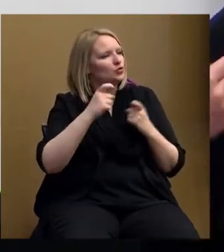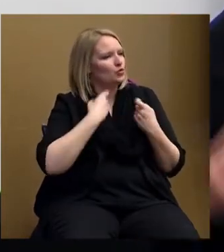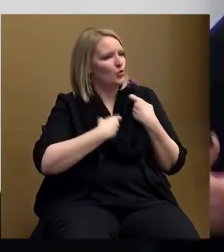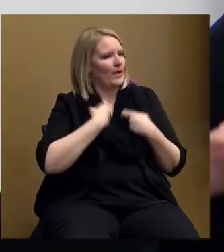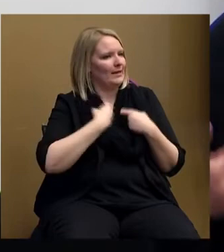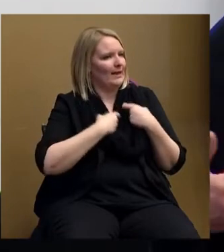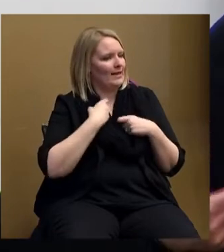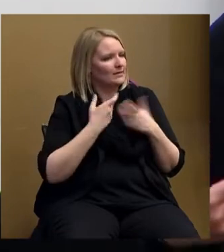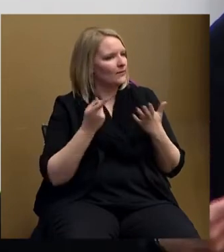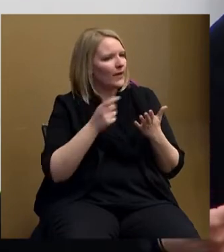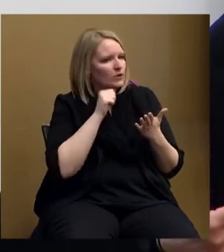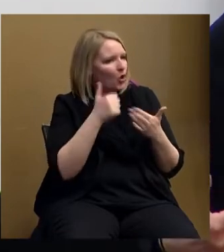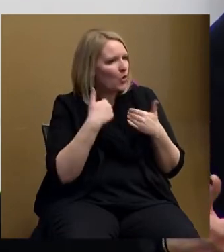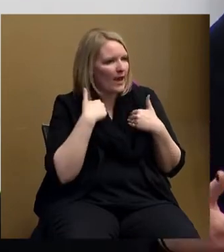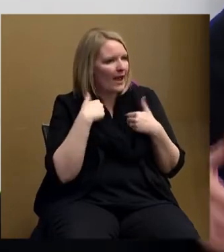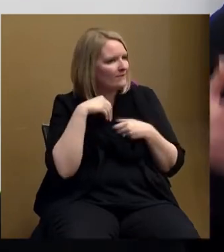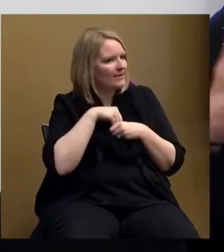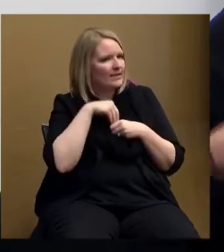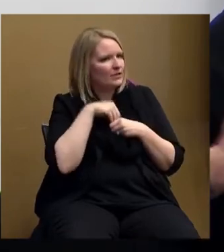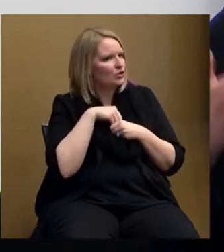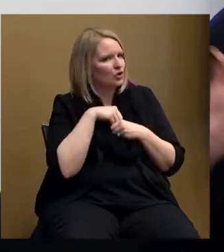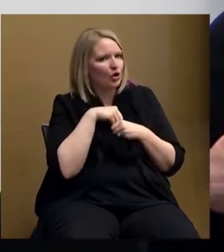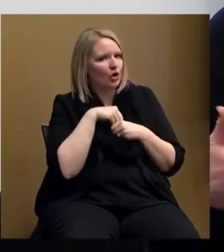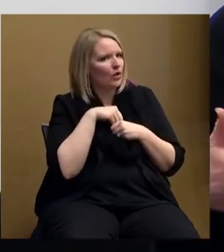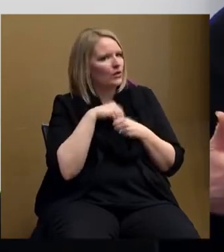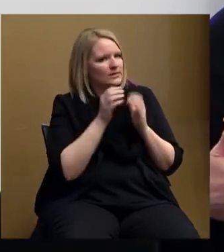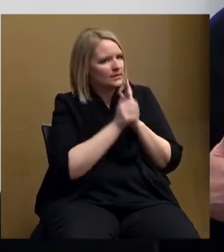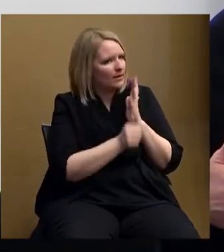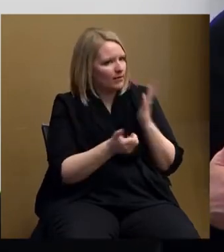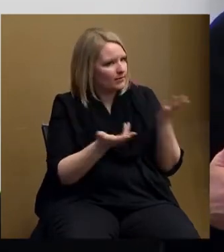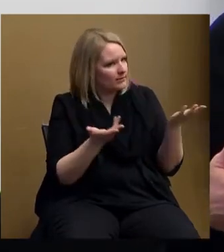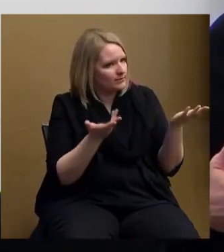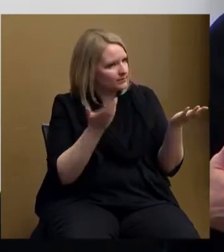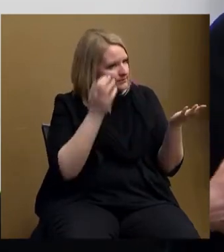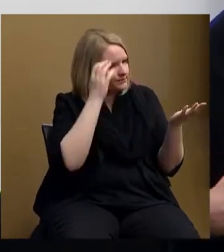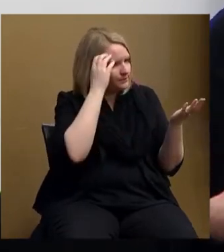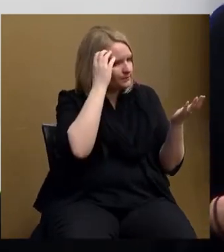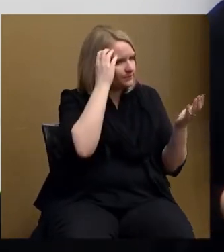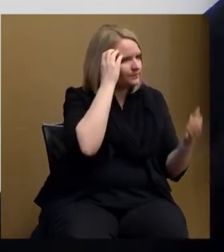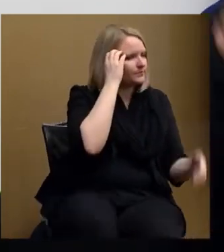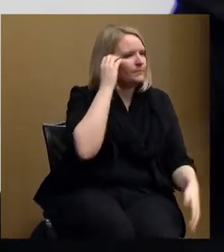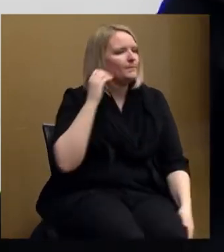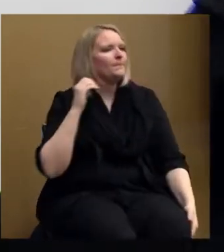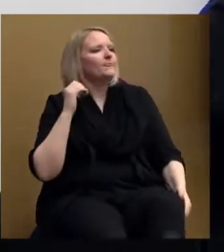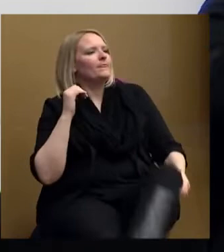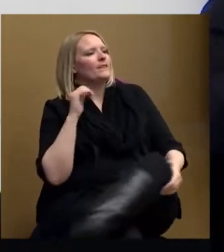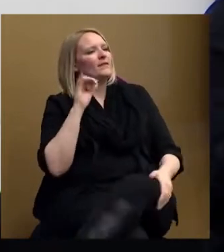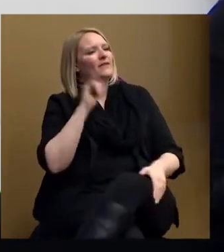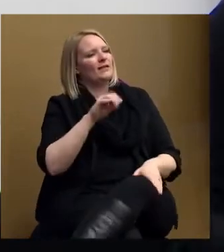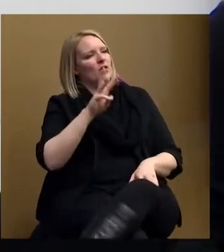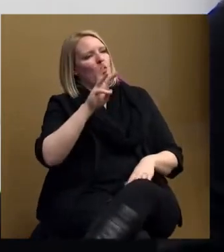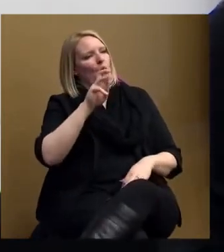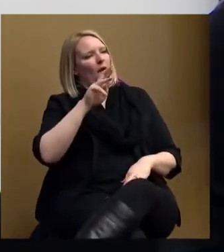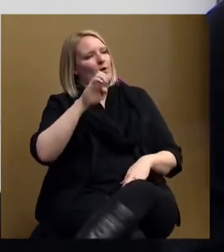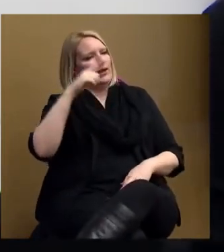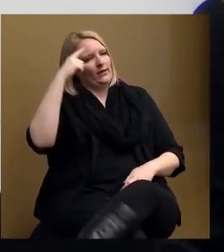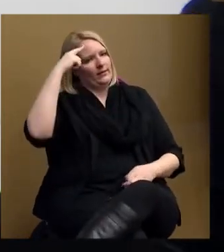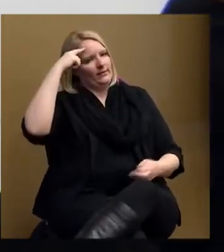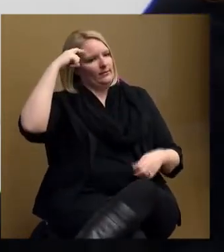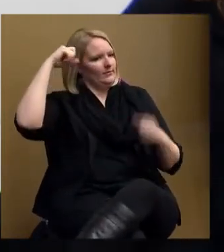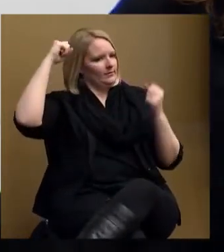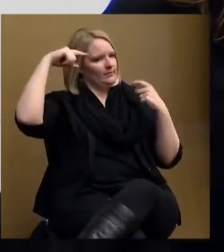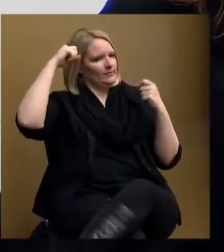because they don't have those internal skills. Okay? And that's that wiring.